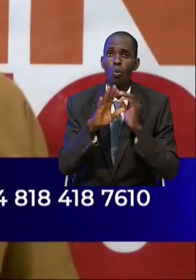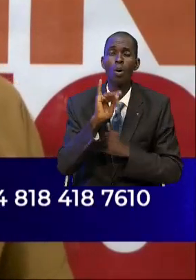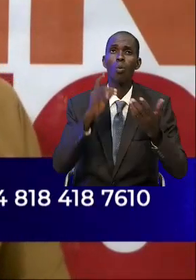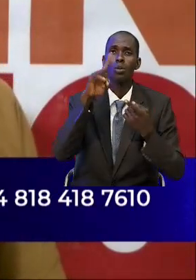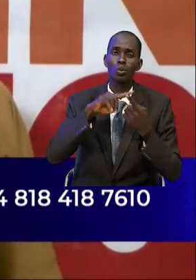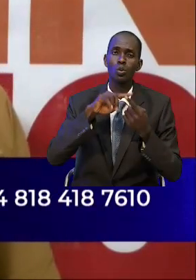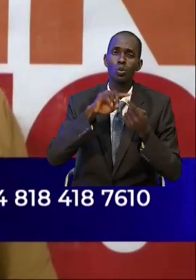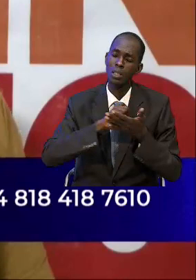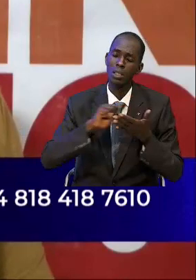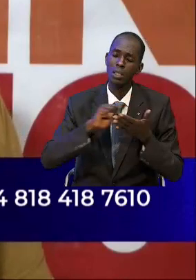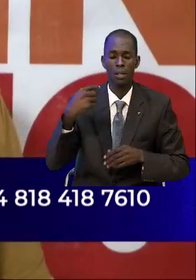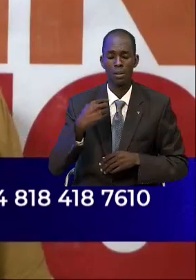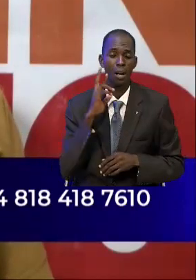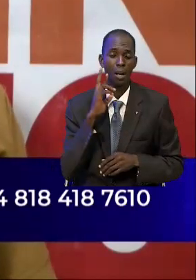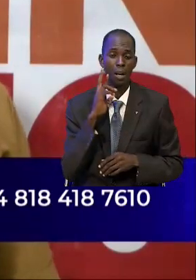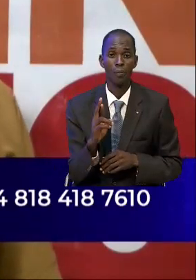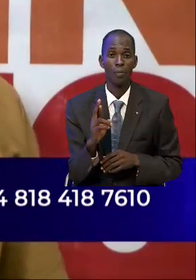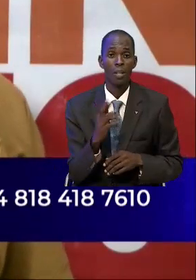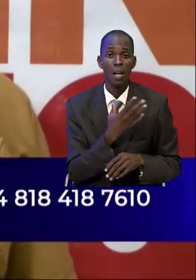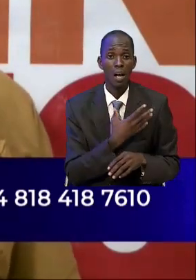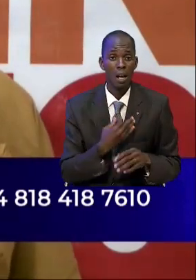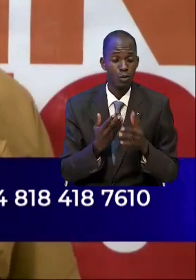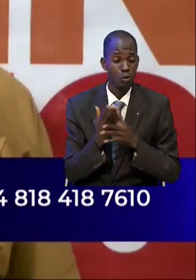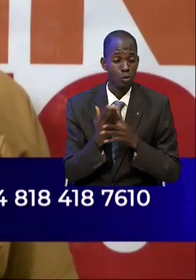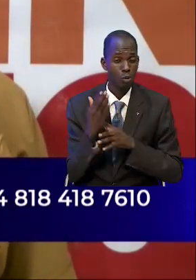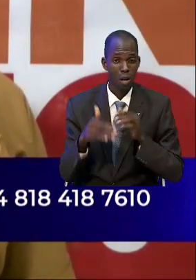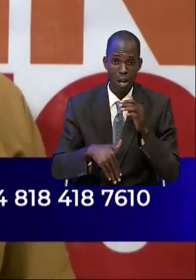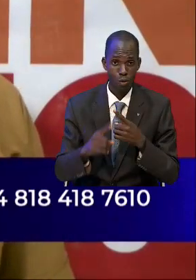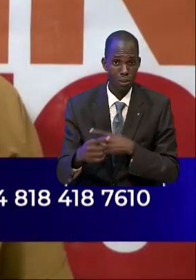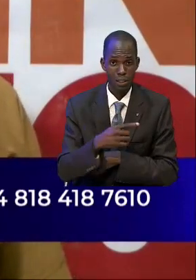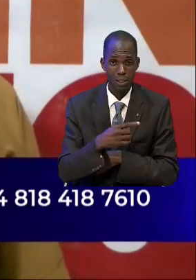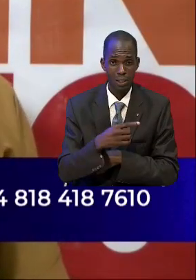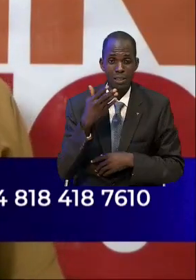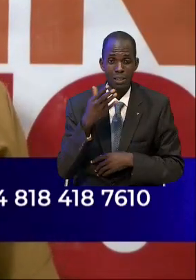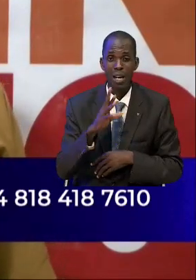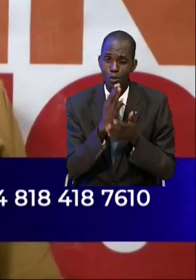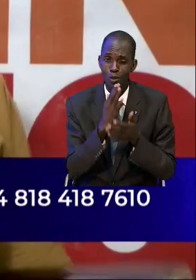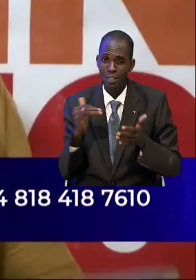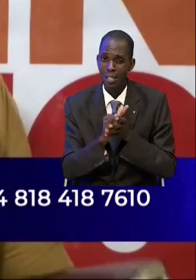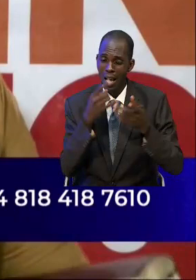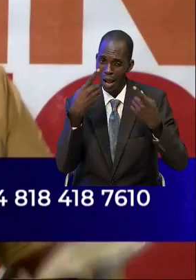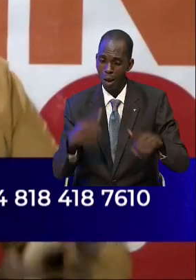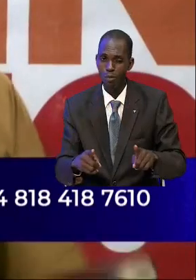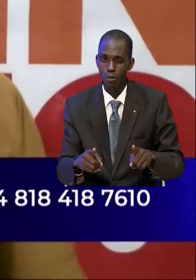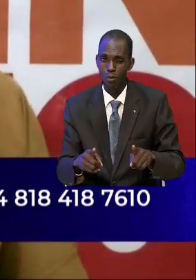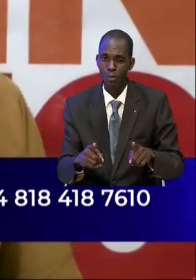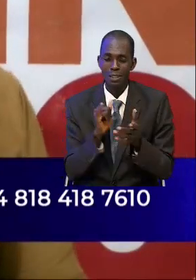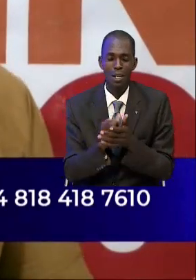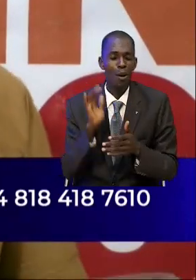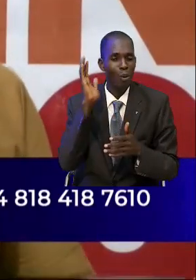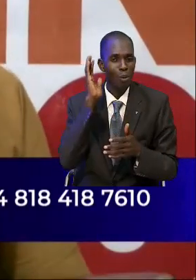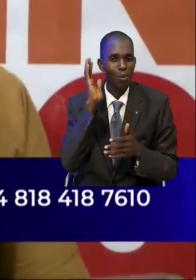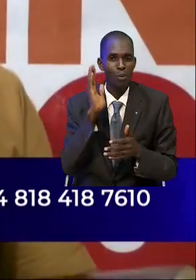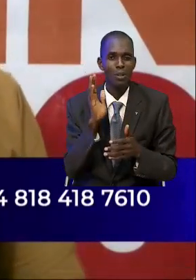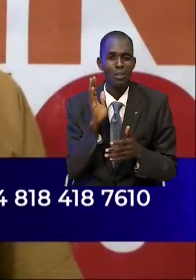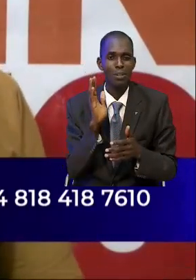God, God, I want you to sanctify me. And again, before today, there's